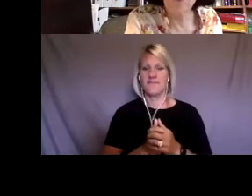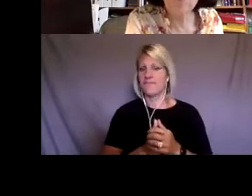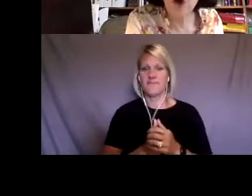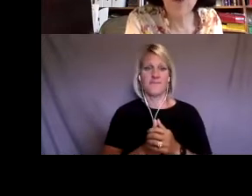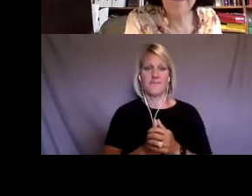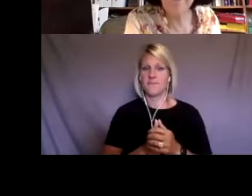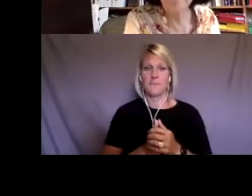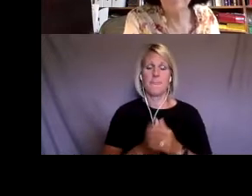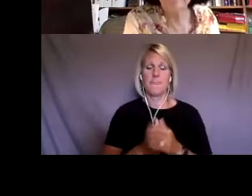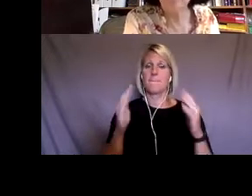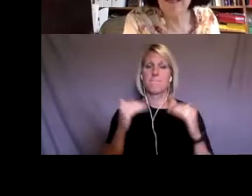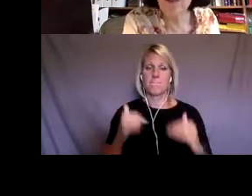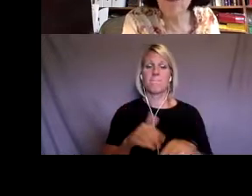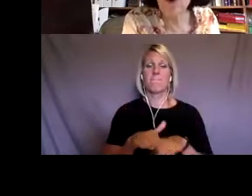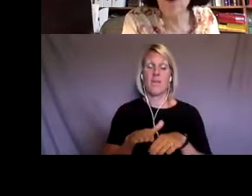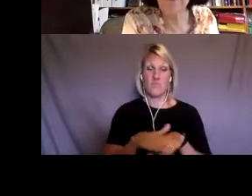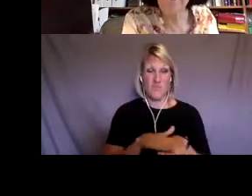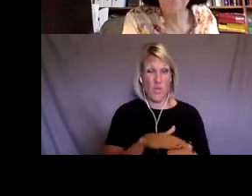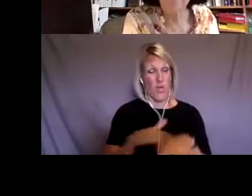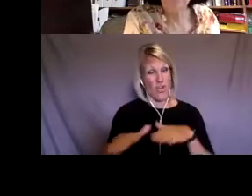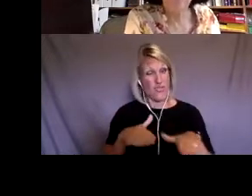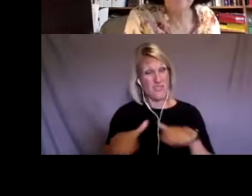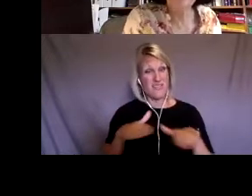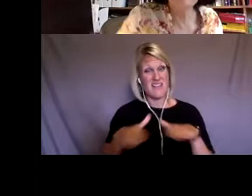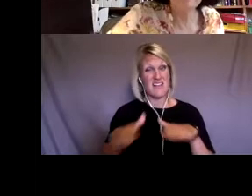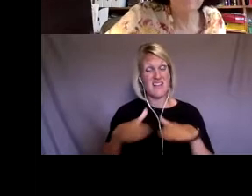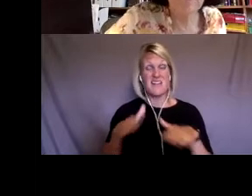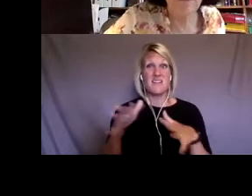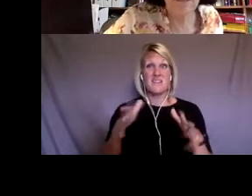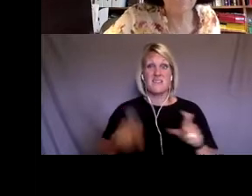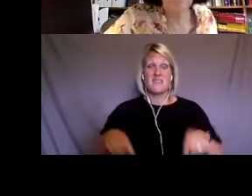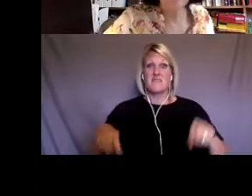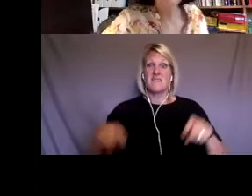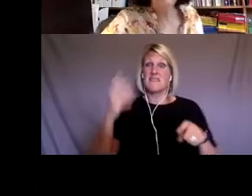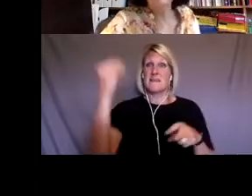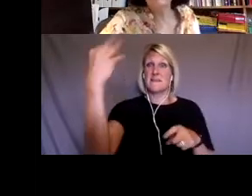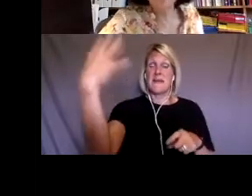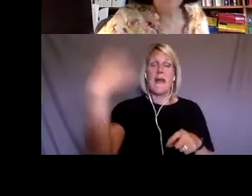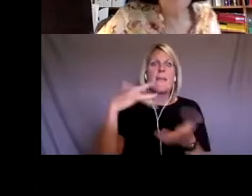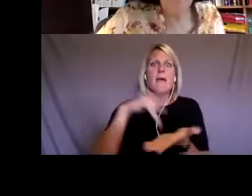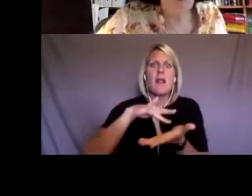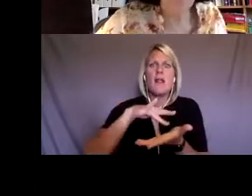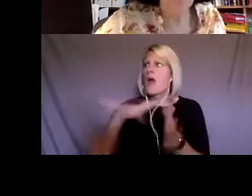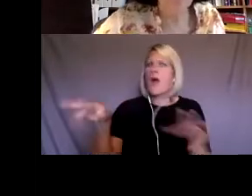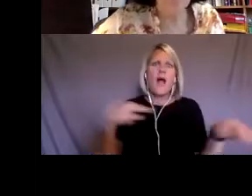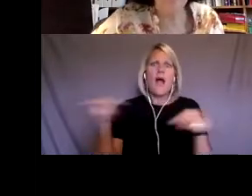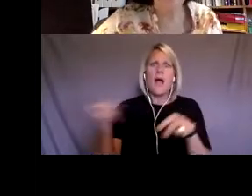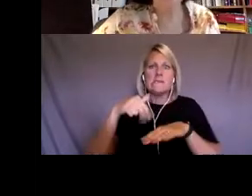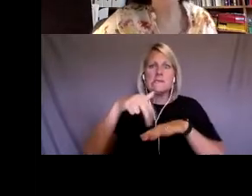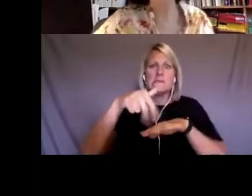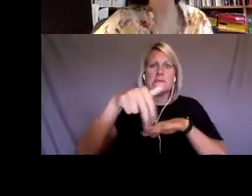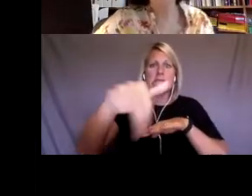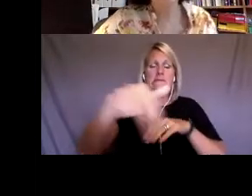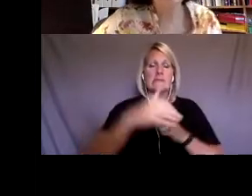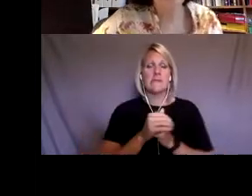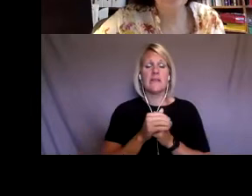walk slowly and the light changes so quickly when I'm in the middle of the street. At the end of the walk, we all ask